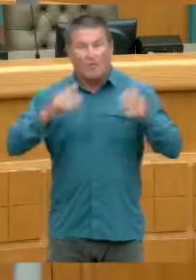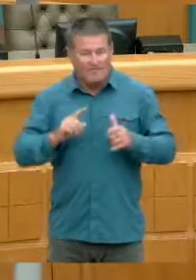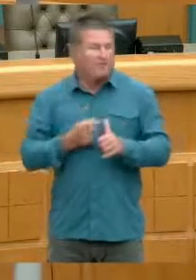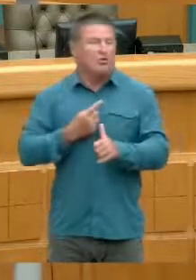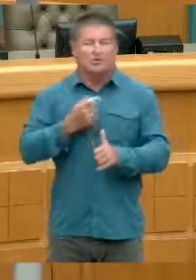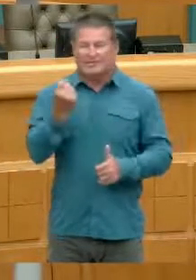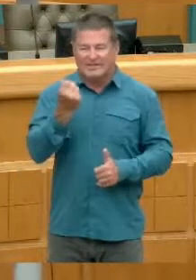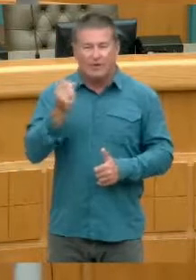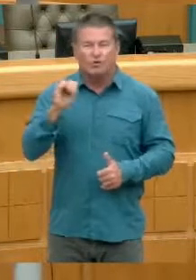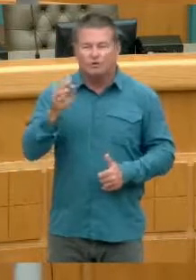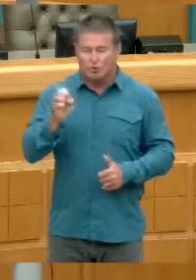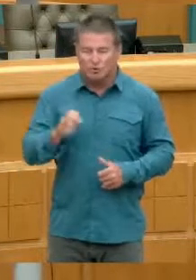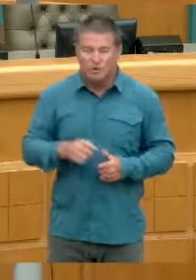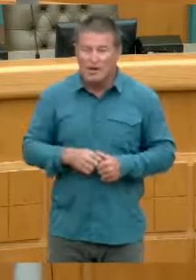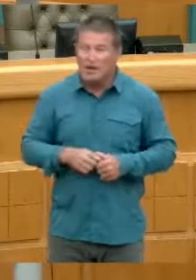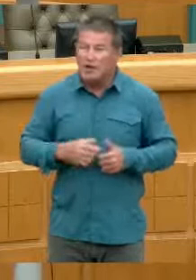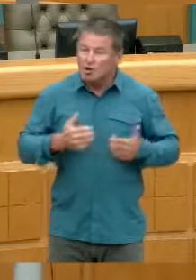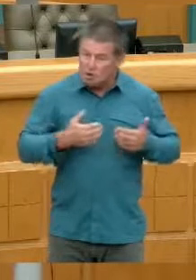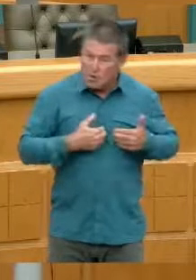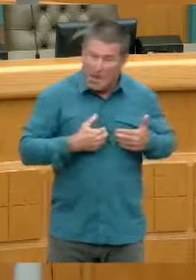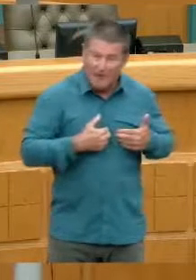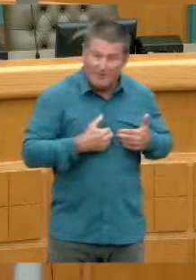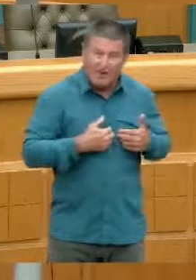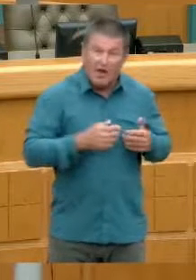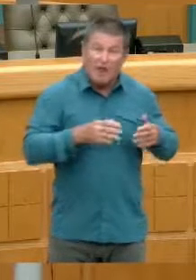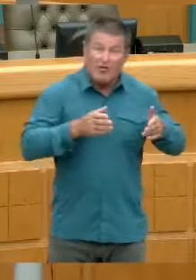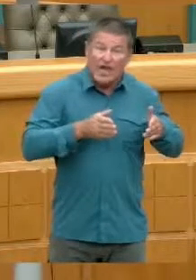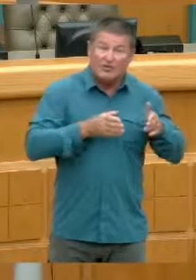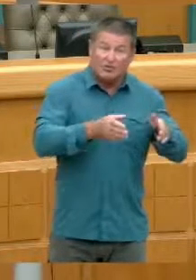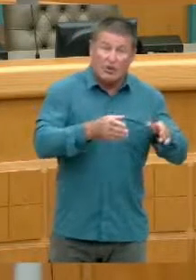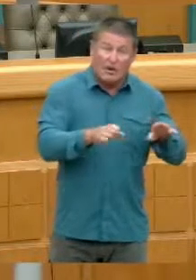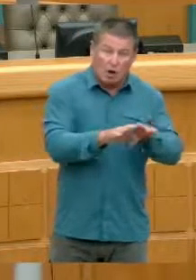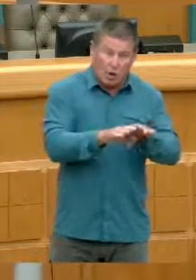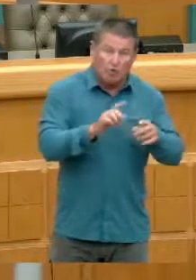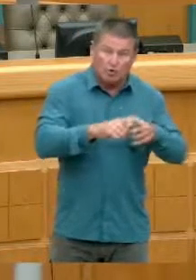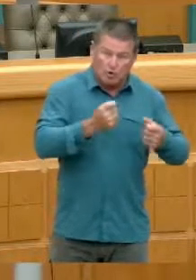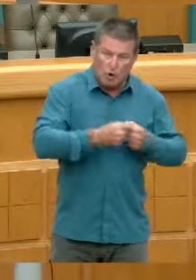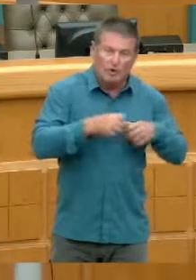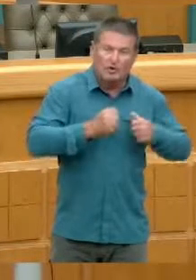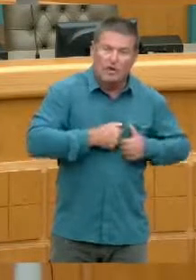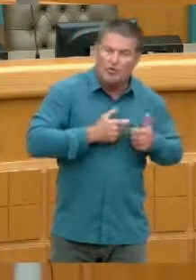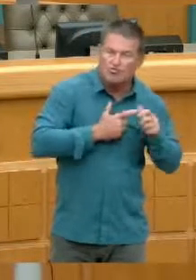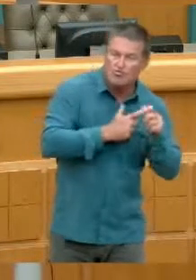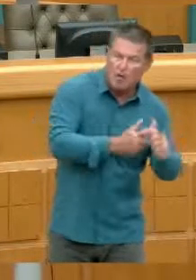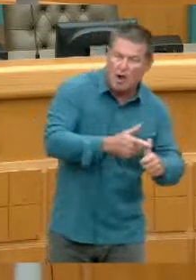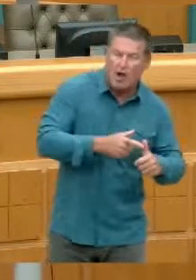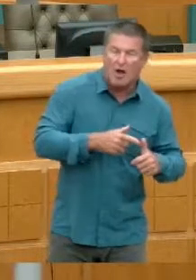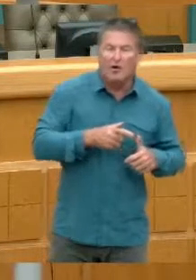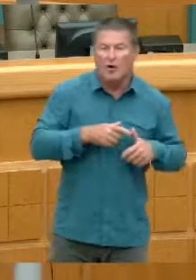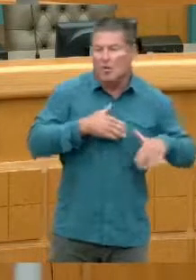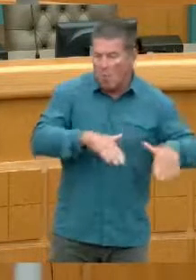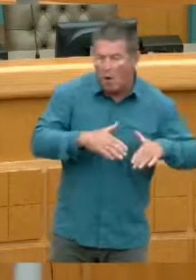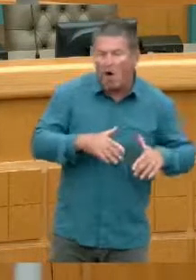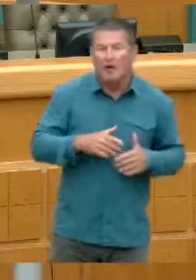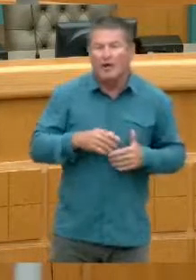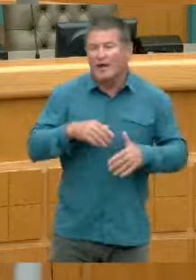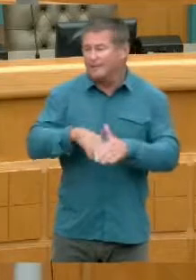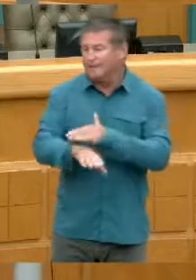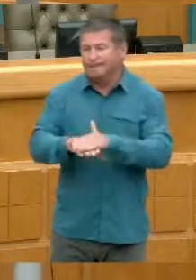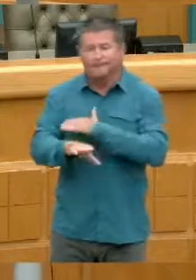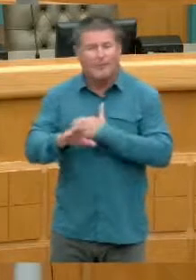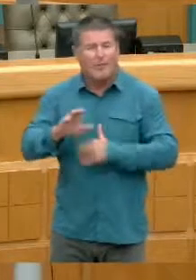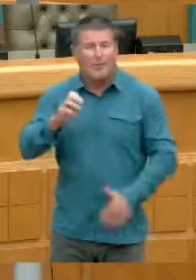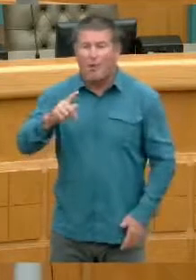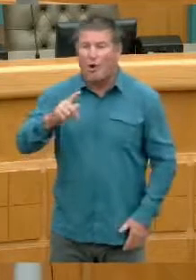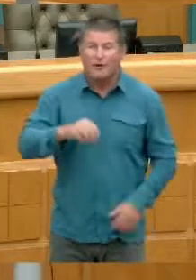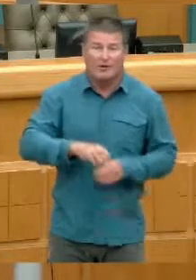it gives you that fitness lane. It gives you free fitness classes. It gives you access to a beautiful part of Corpus Christi that is